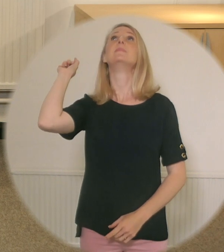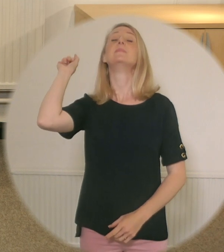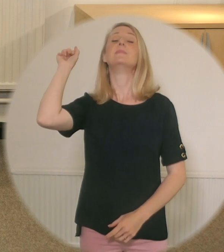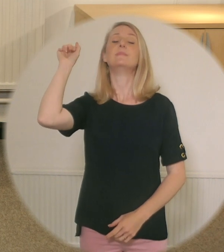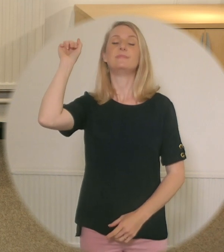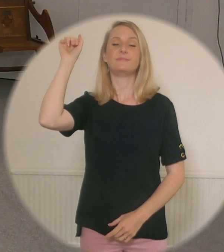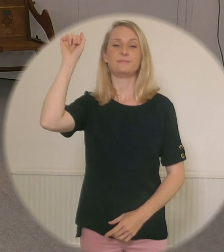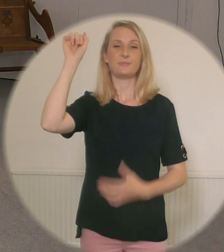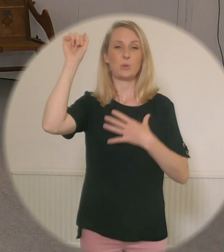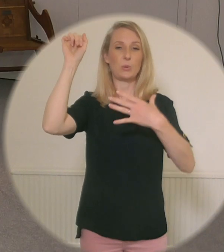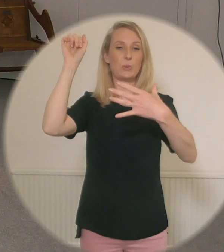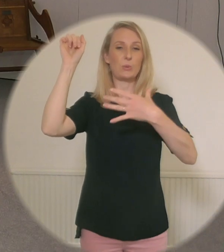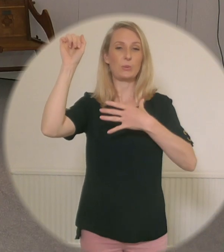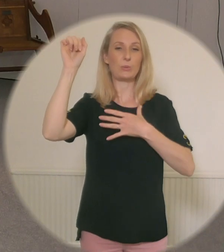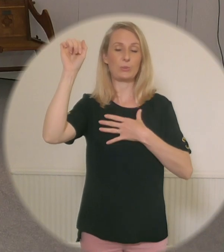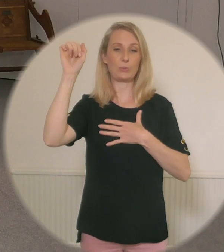Exhale.